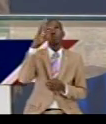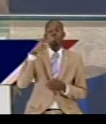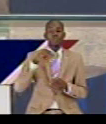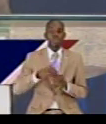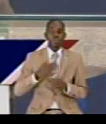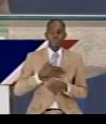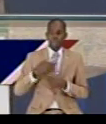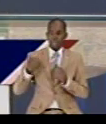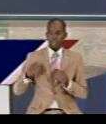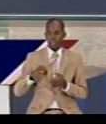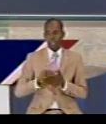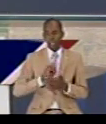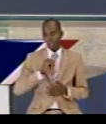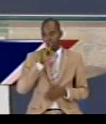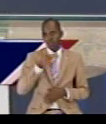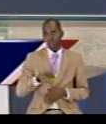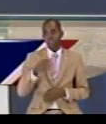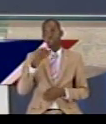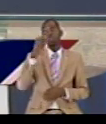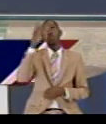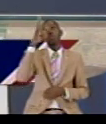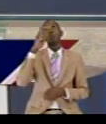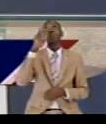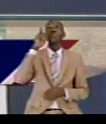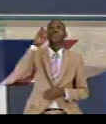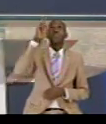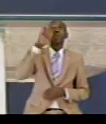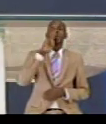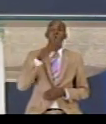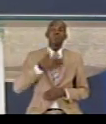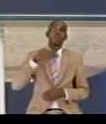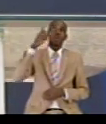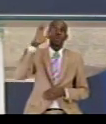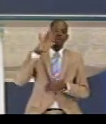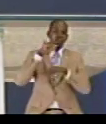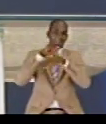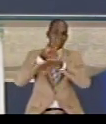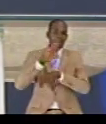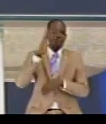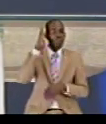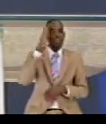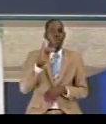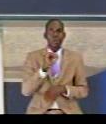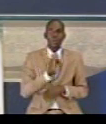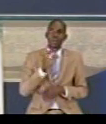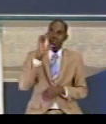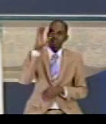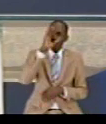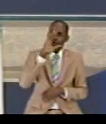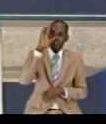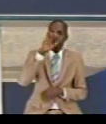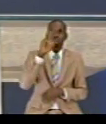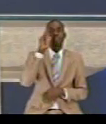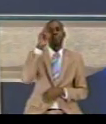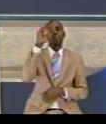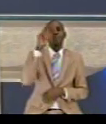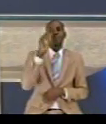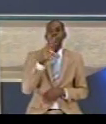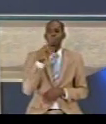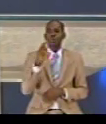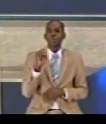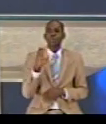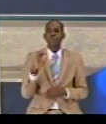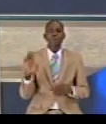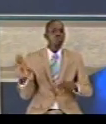art my God. Early will I seek thee. Are you so busy in your life that you say, I don't